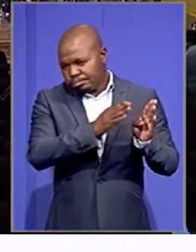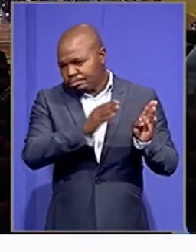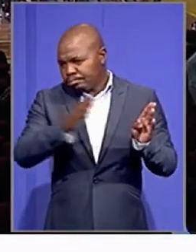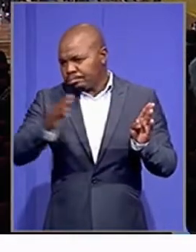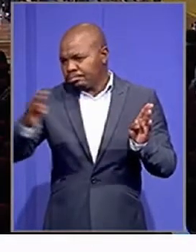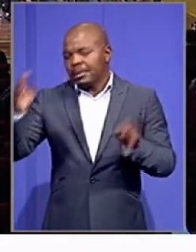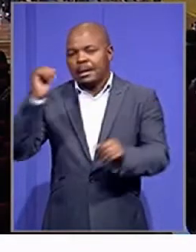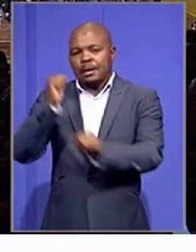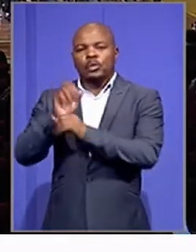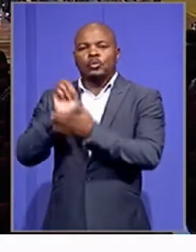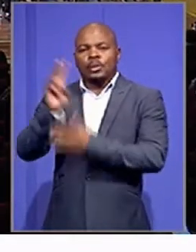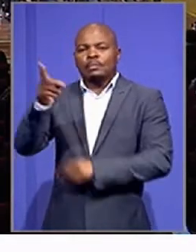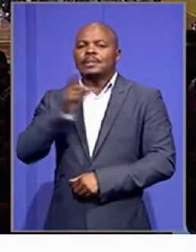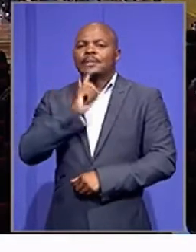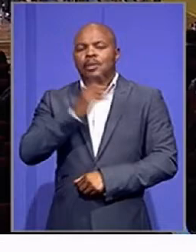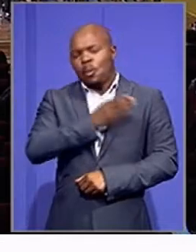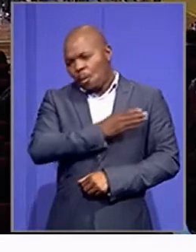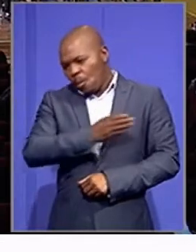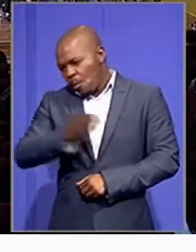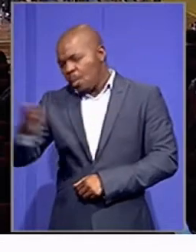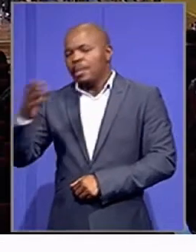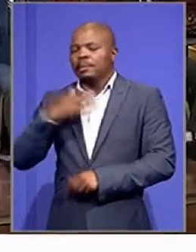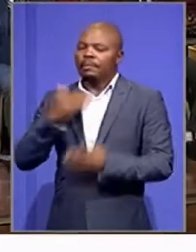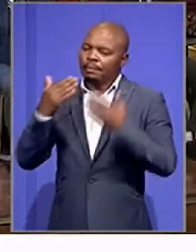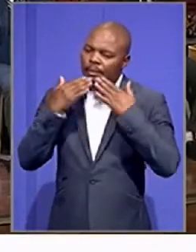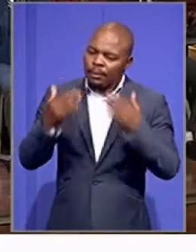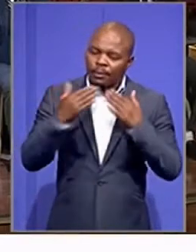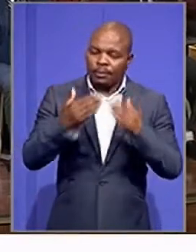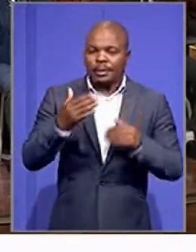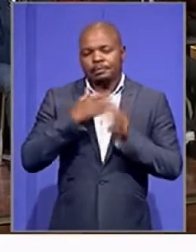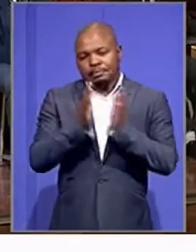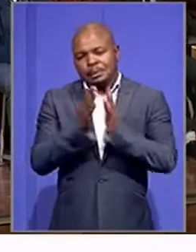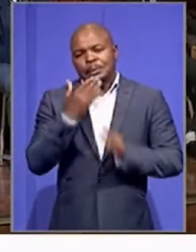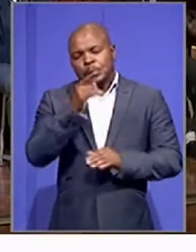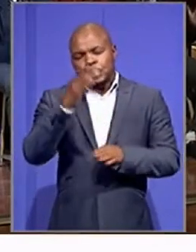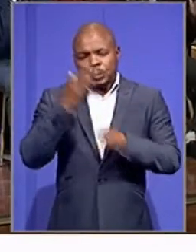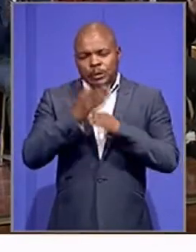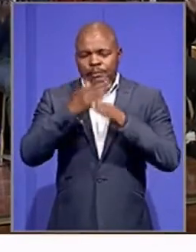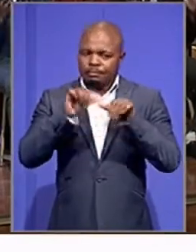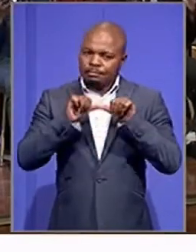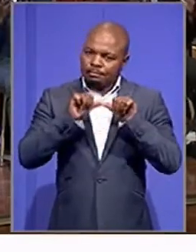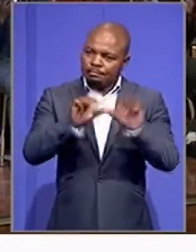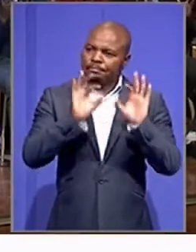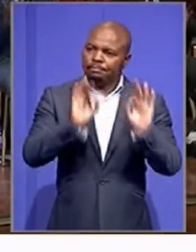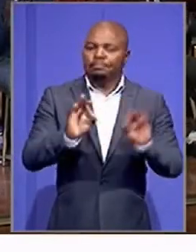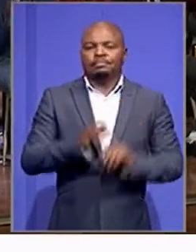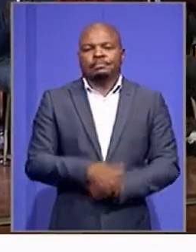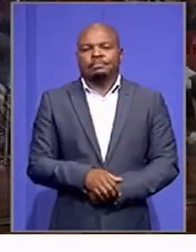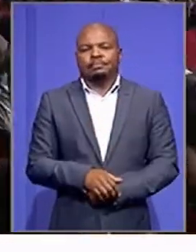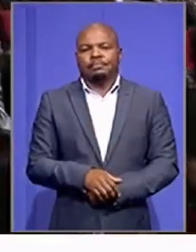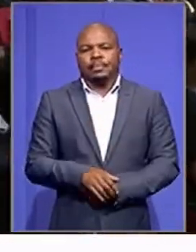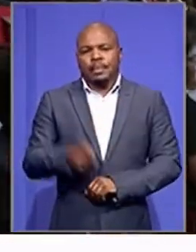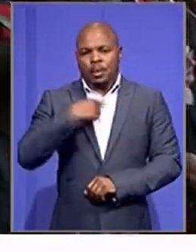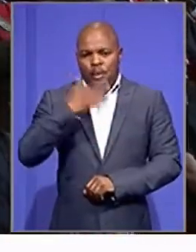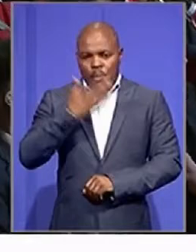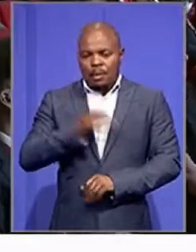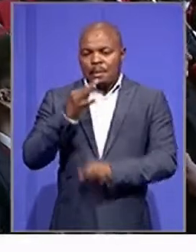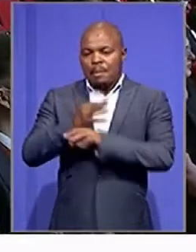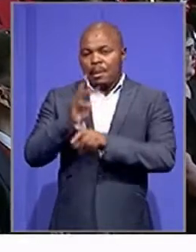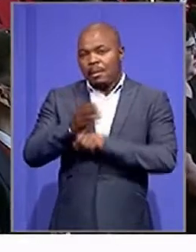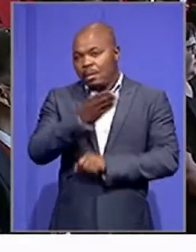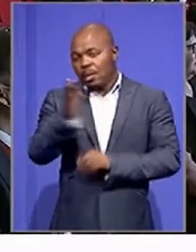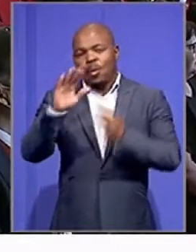grade 12. We thank them and we are calling on them to continue doing the great kind of job that they are doing. We want to thank the parents, the